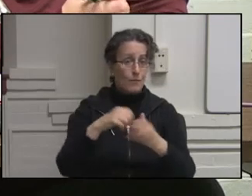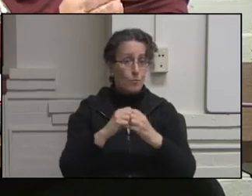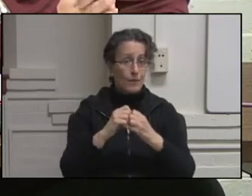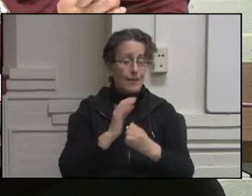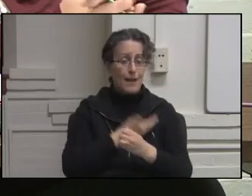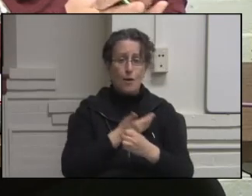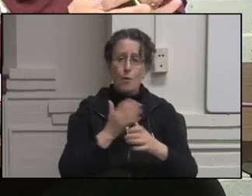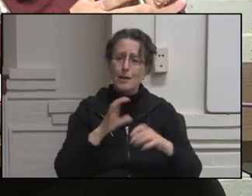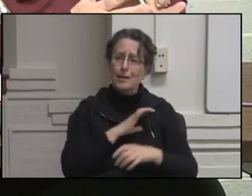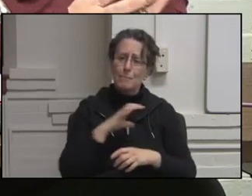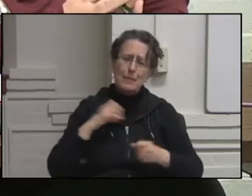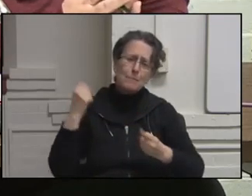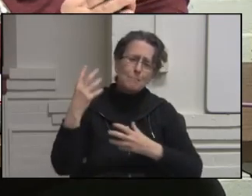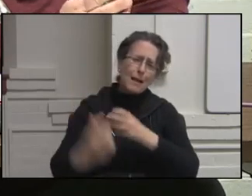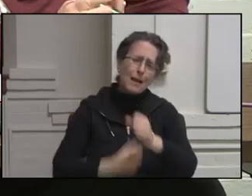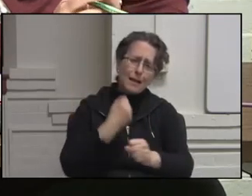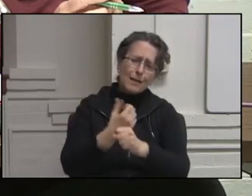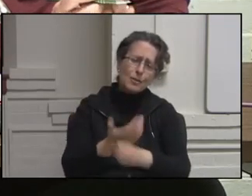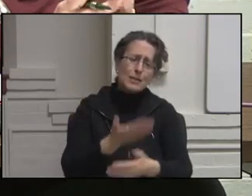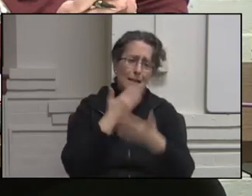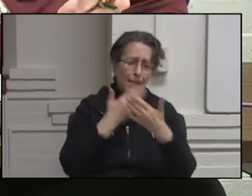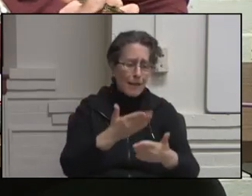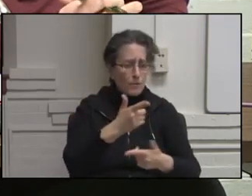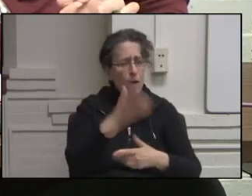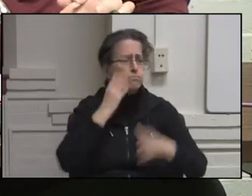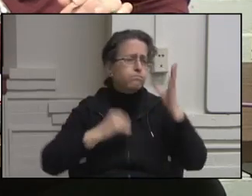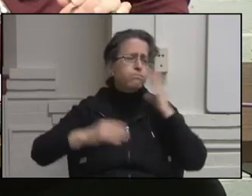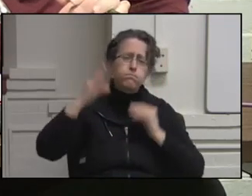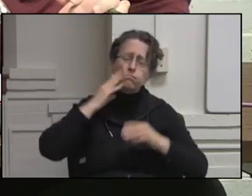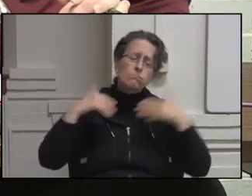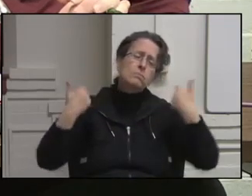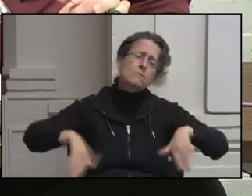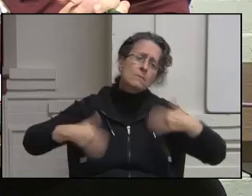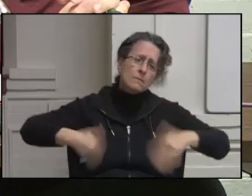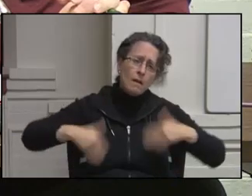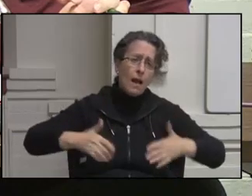the experience you bring, and the enthusiasm. You will be missed.